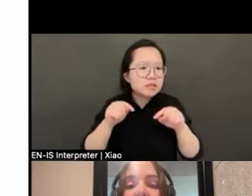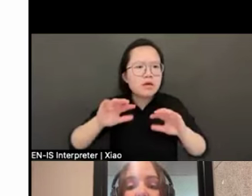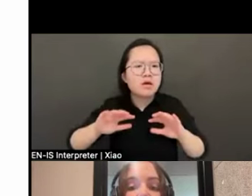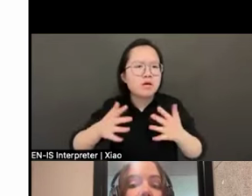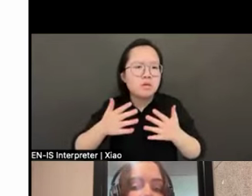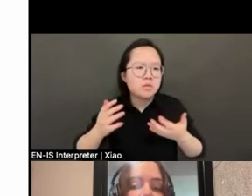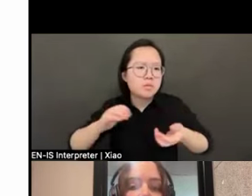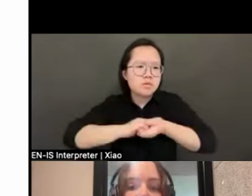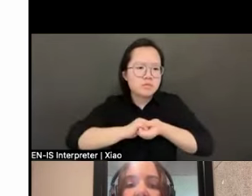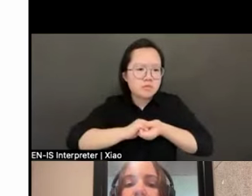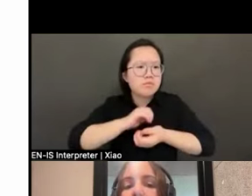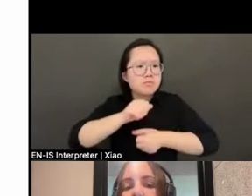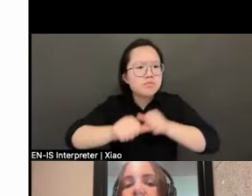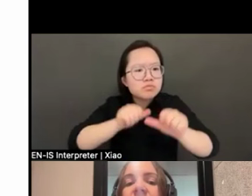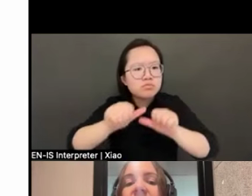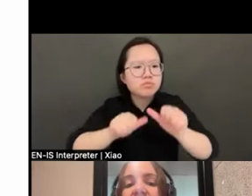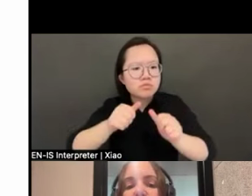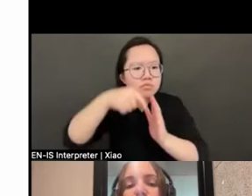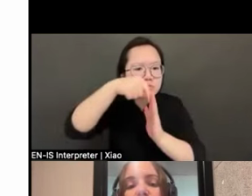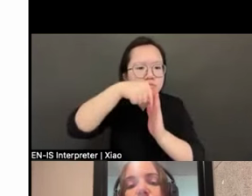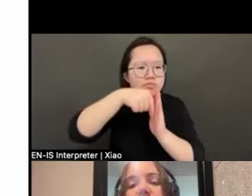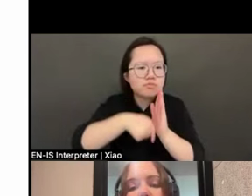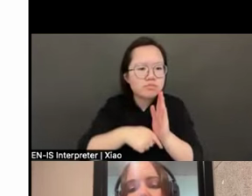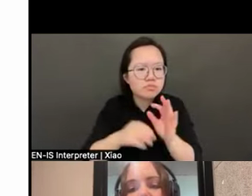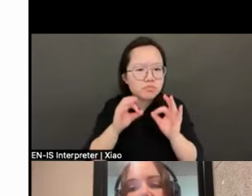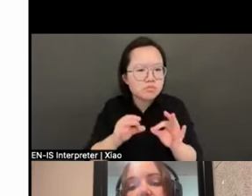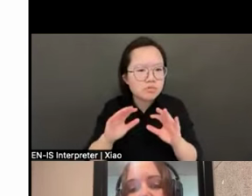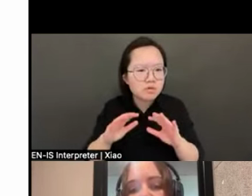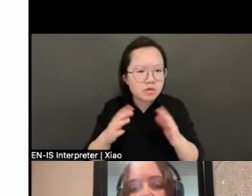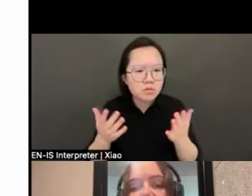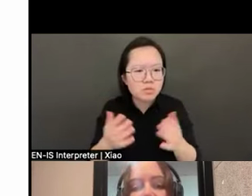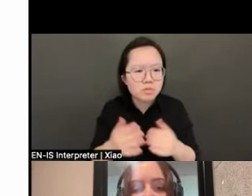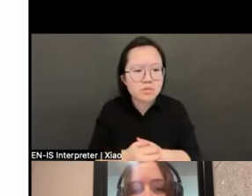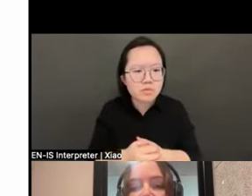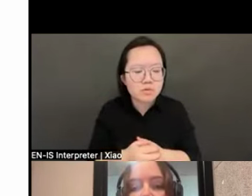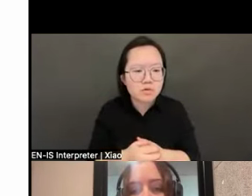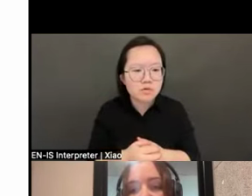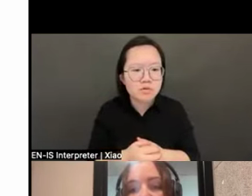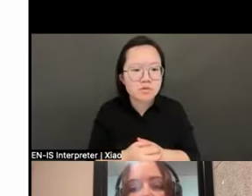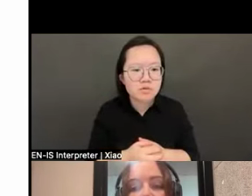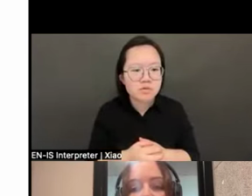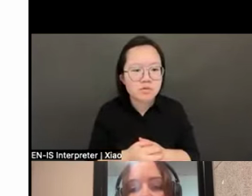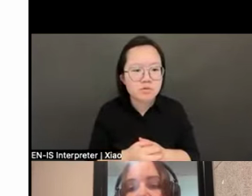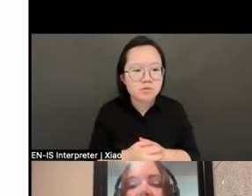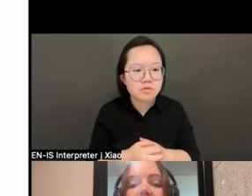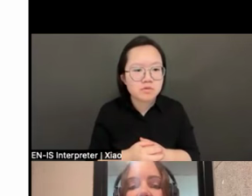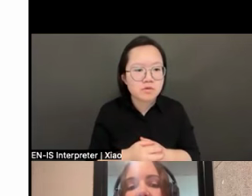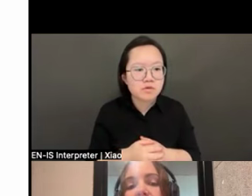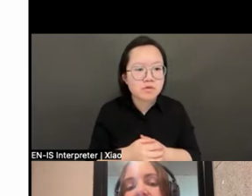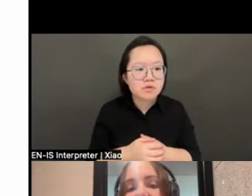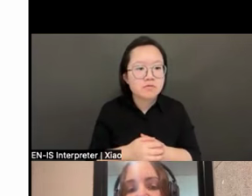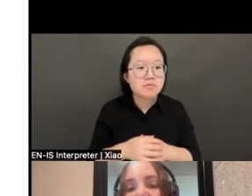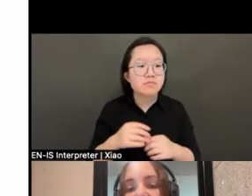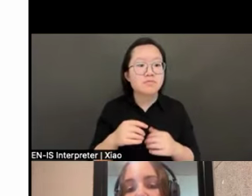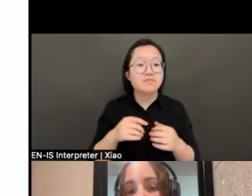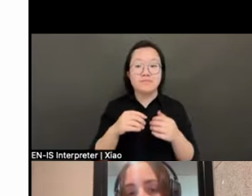make this a collaborative process. And the third one, you're committed to recognizing and addressing potential power dynamics. This